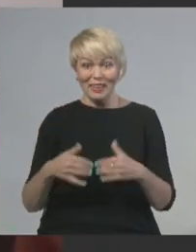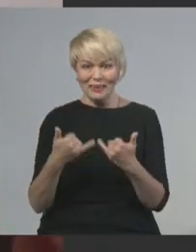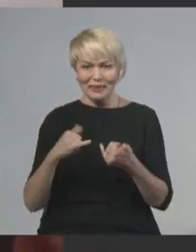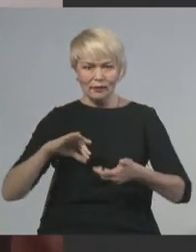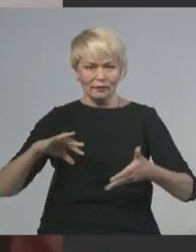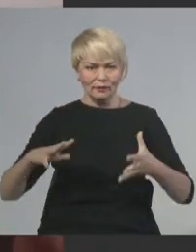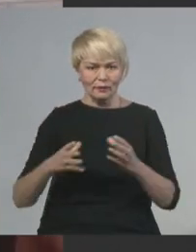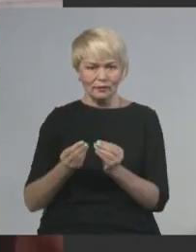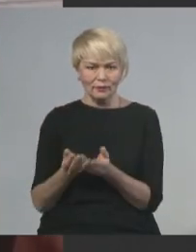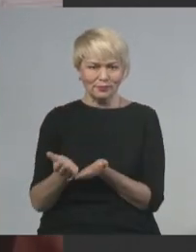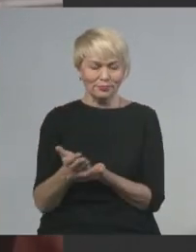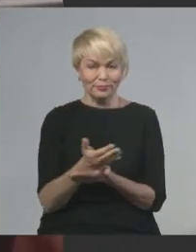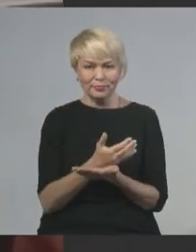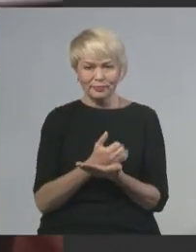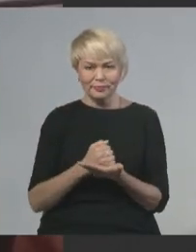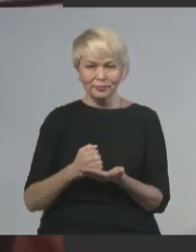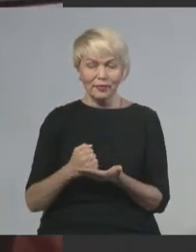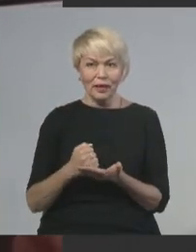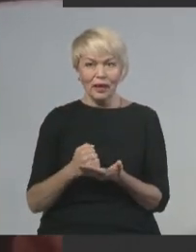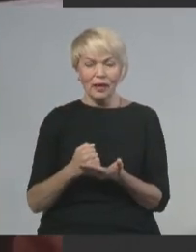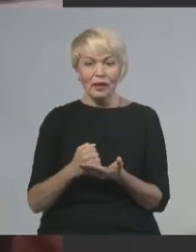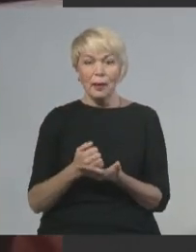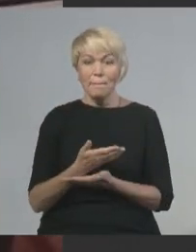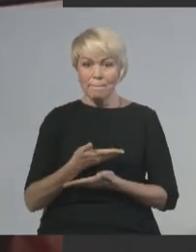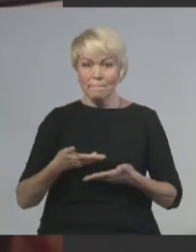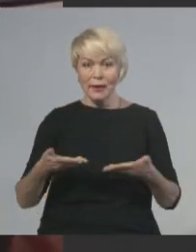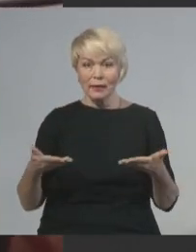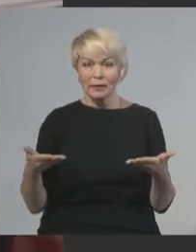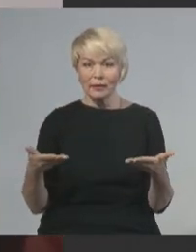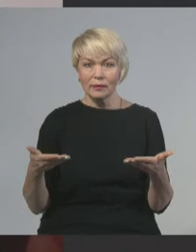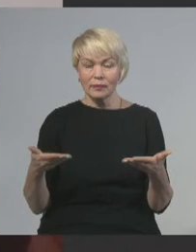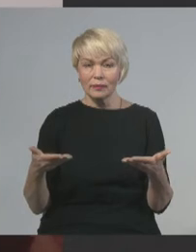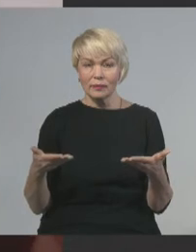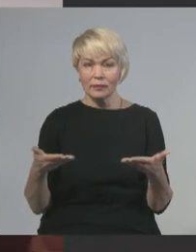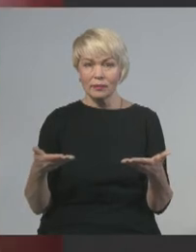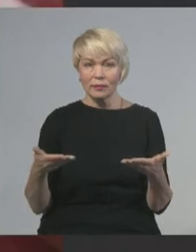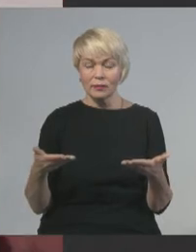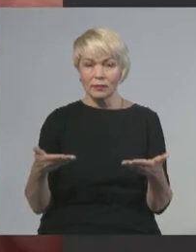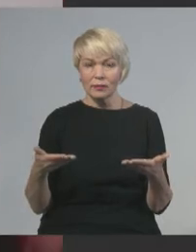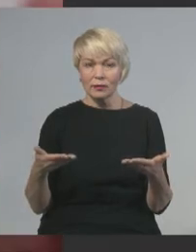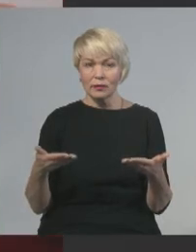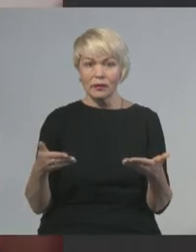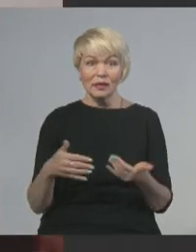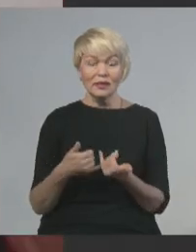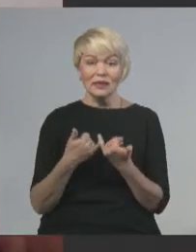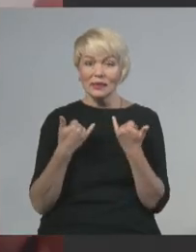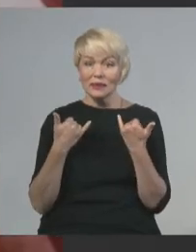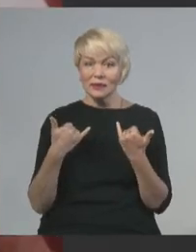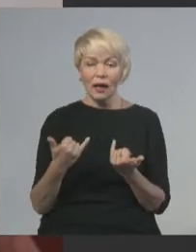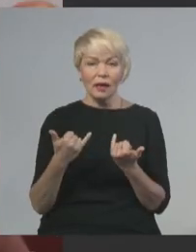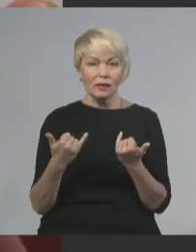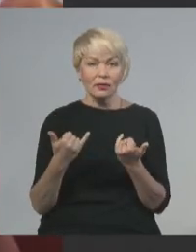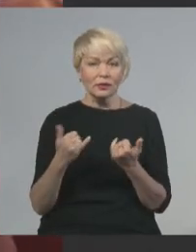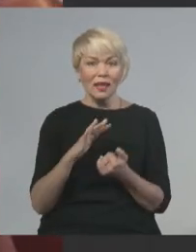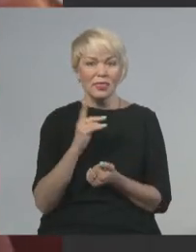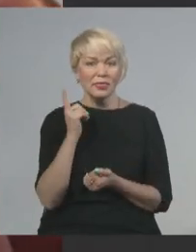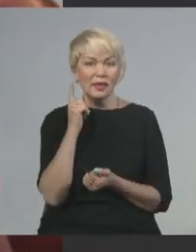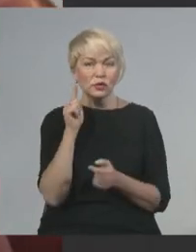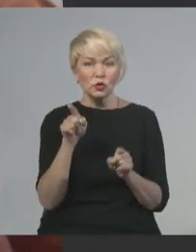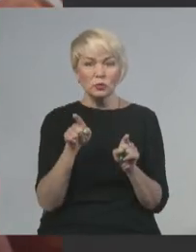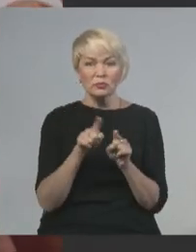now about media groups and media outlets closing or stopping their